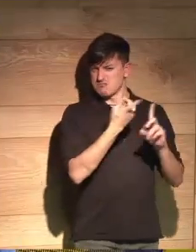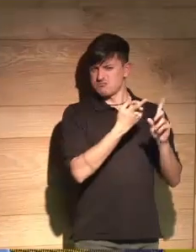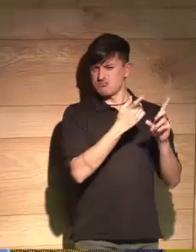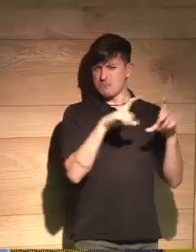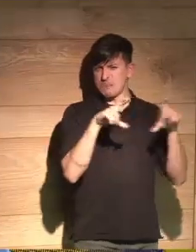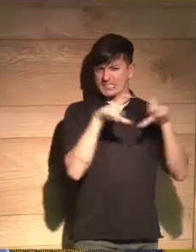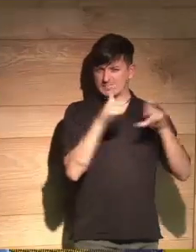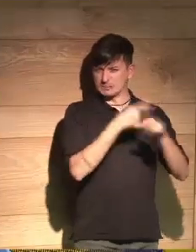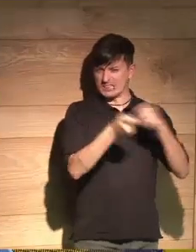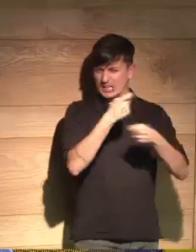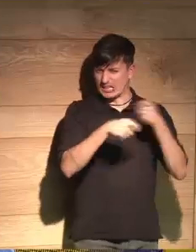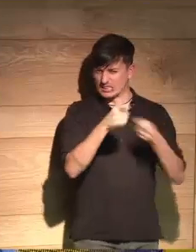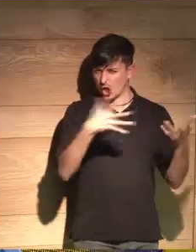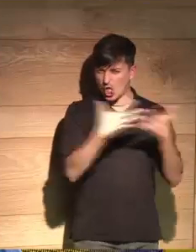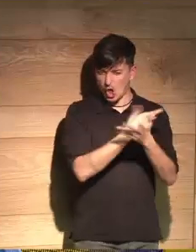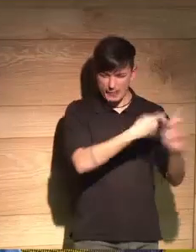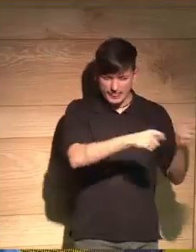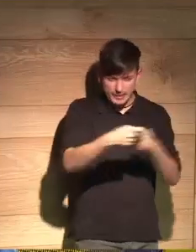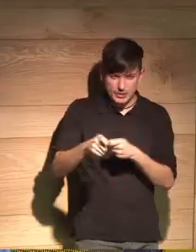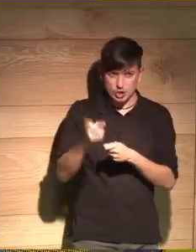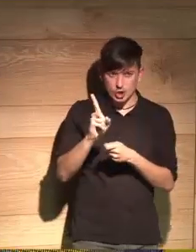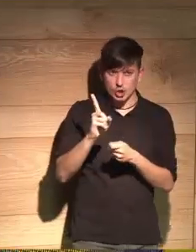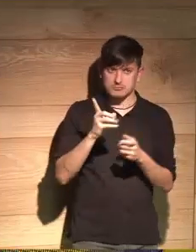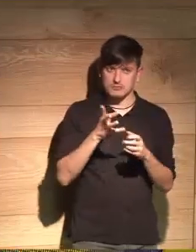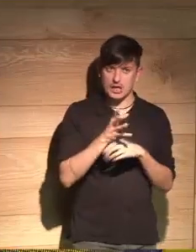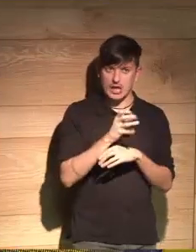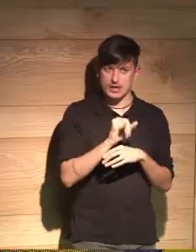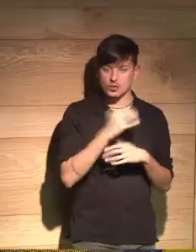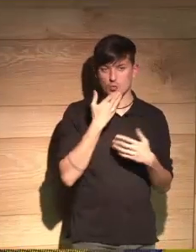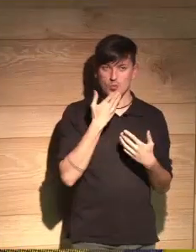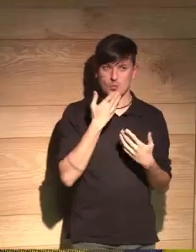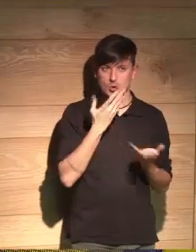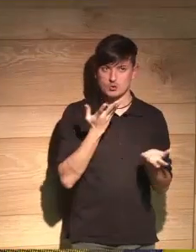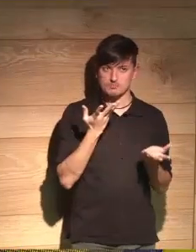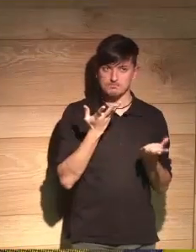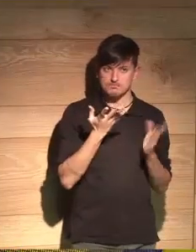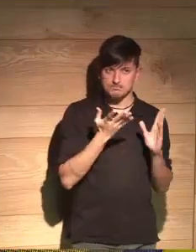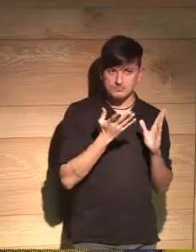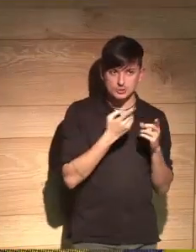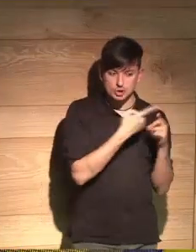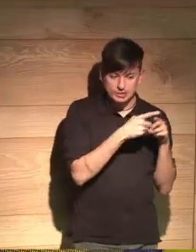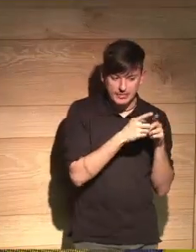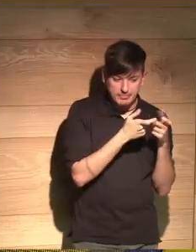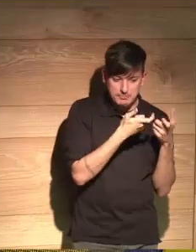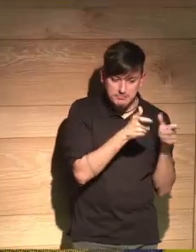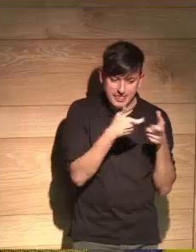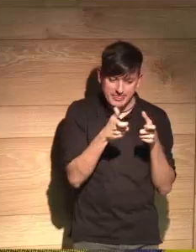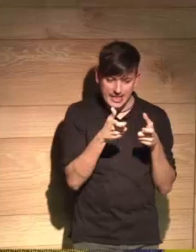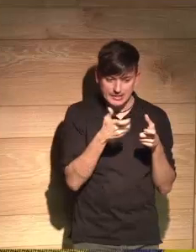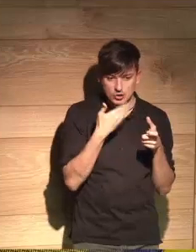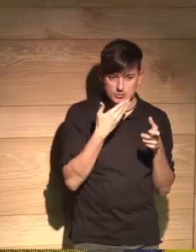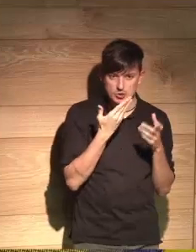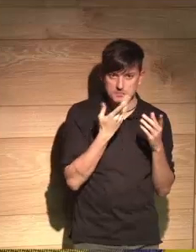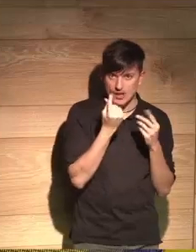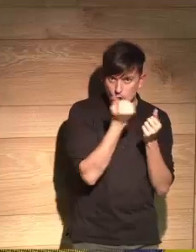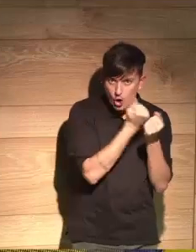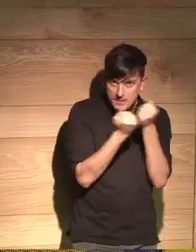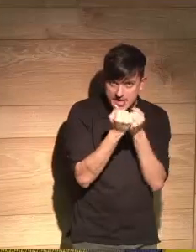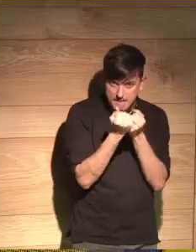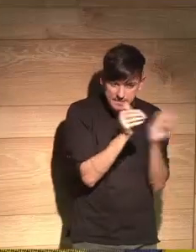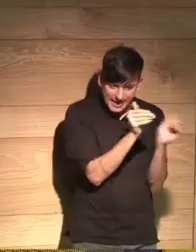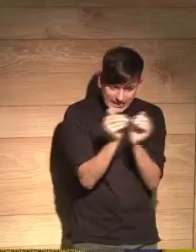we have that sell absolutely everything, to have many partial circuits within a city,